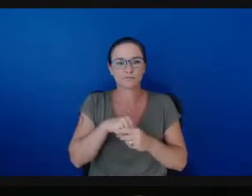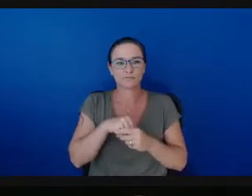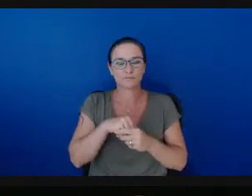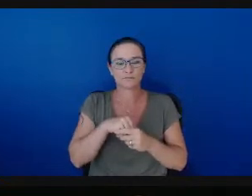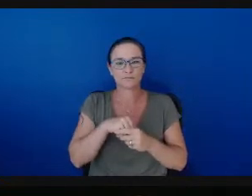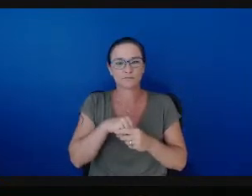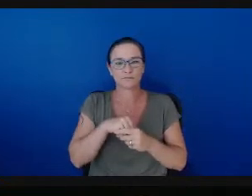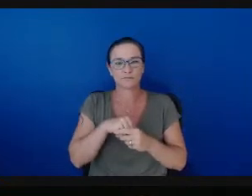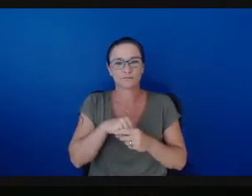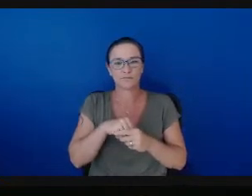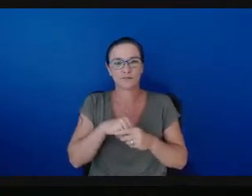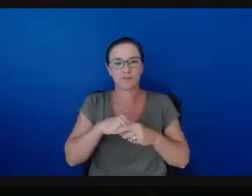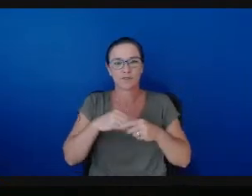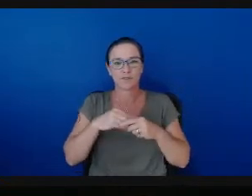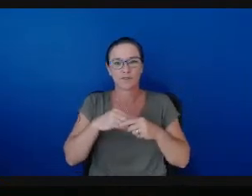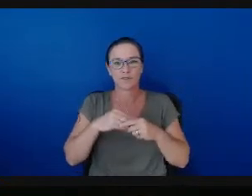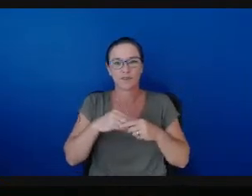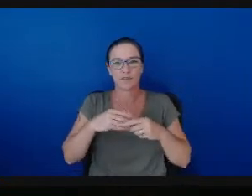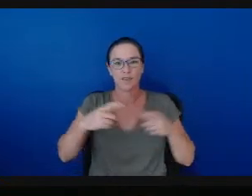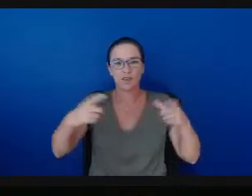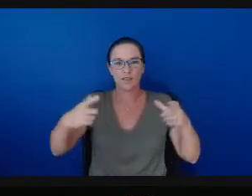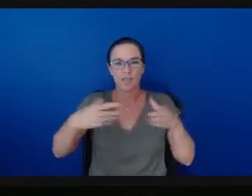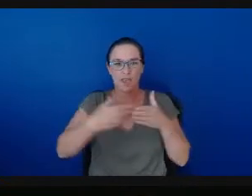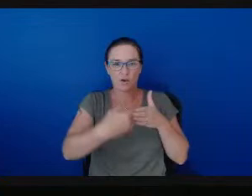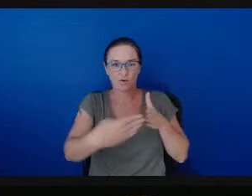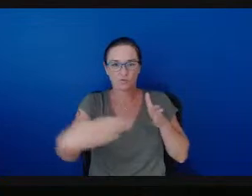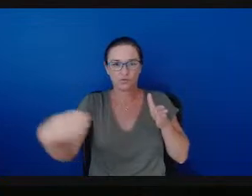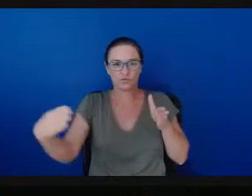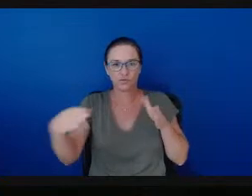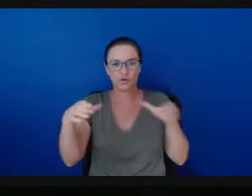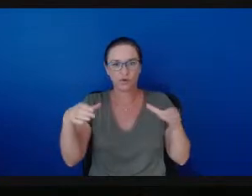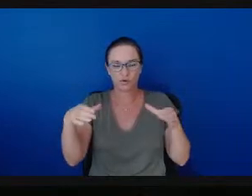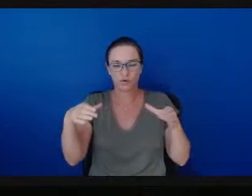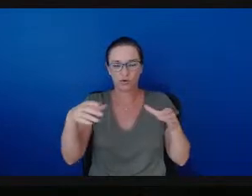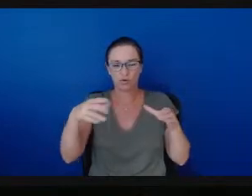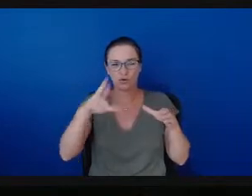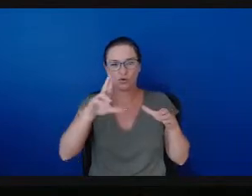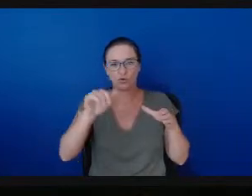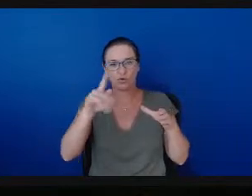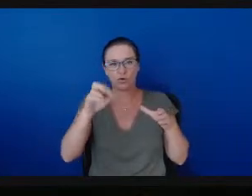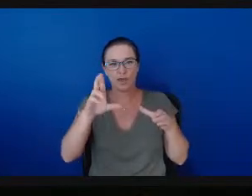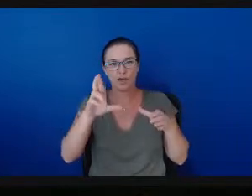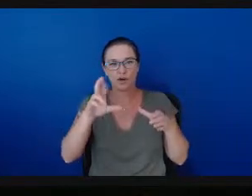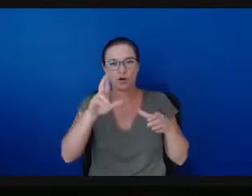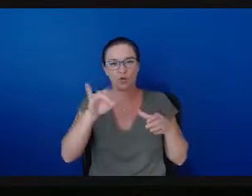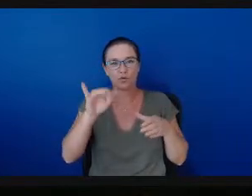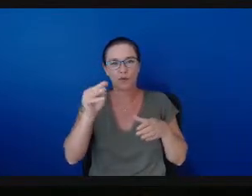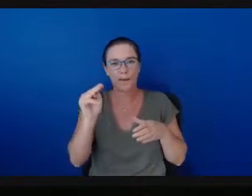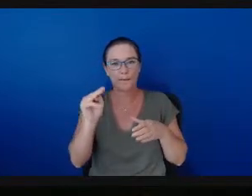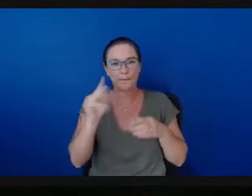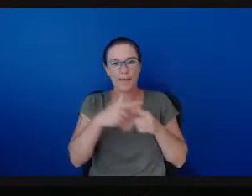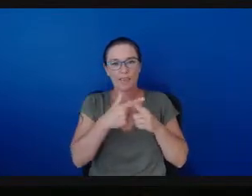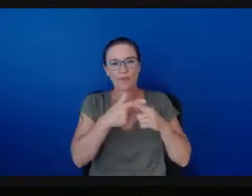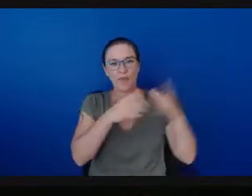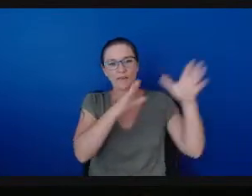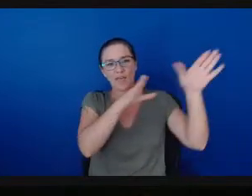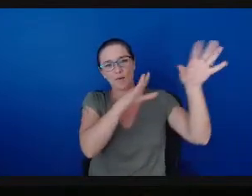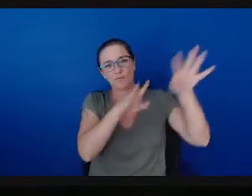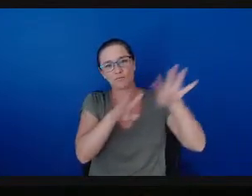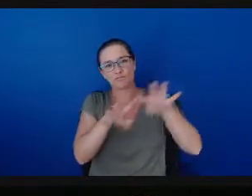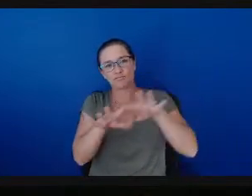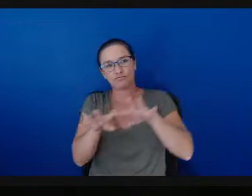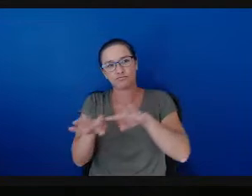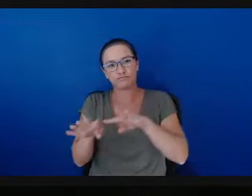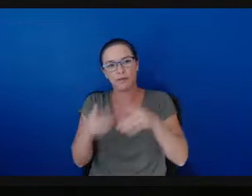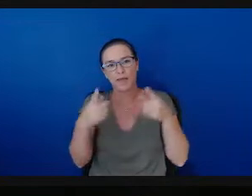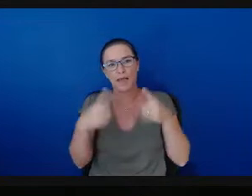actual crater. This line right here on the bottom left, that's the edge of the crater rim right there. Here's our big funnel pouring lava